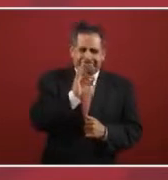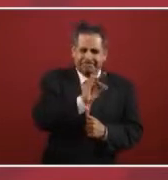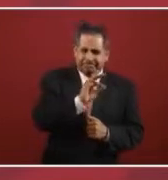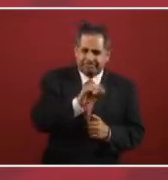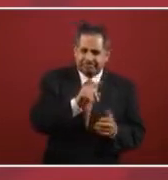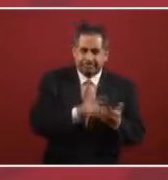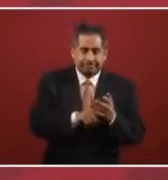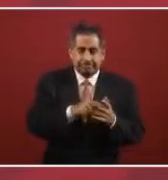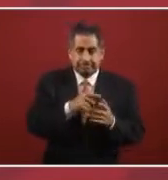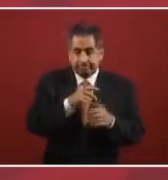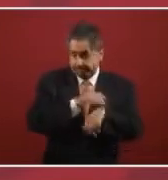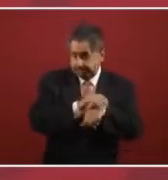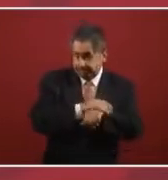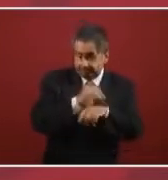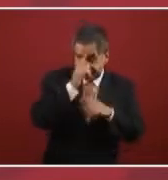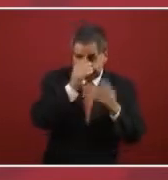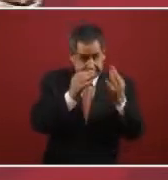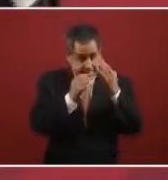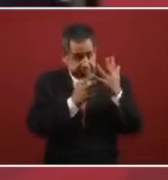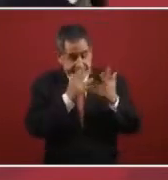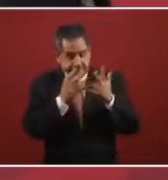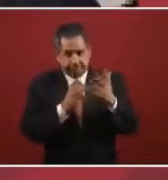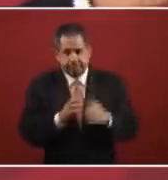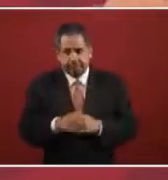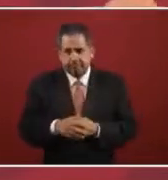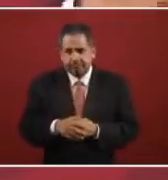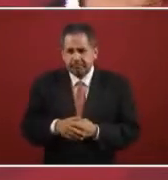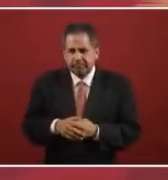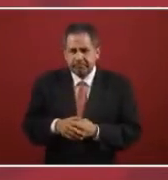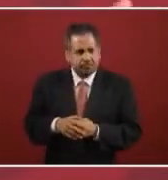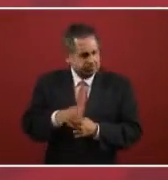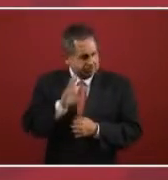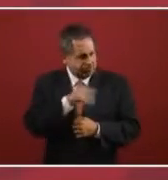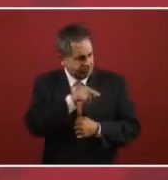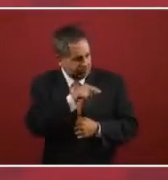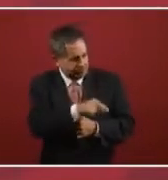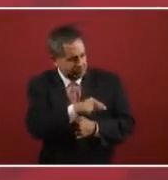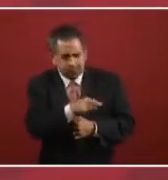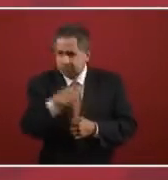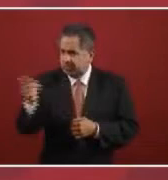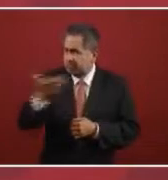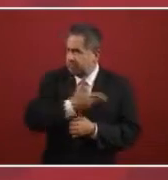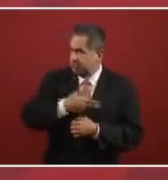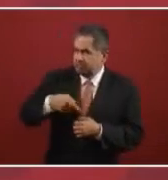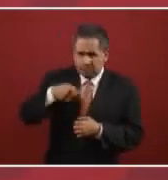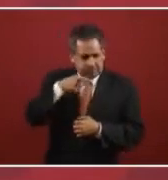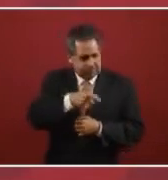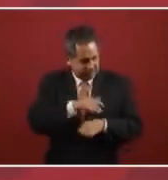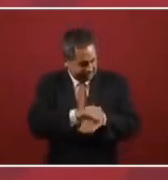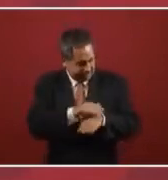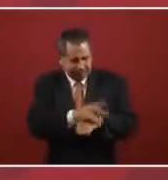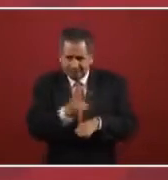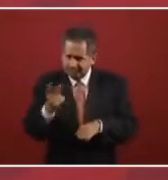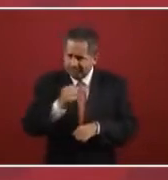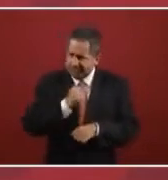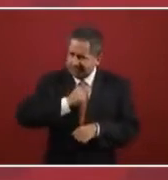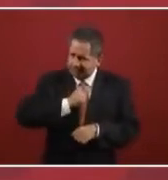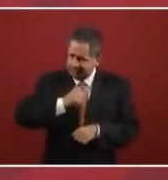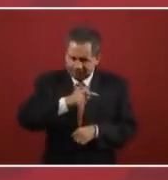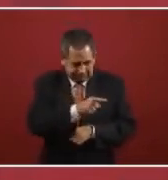are. Le dijeron, oye, si el presidente es tu amigo, But if the president is your